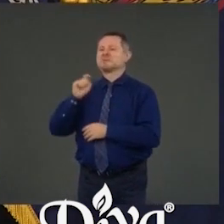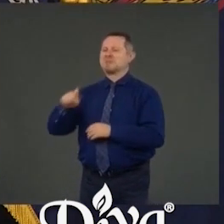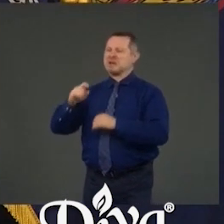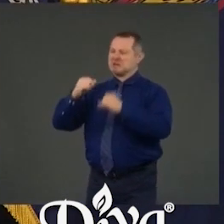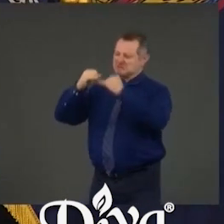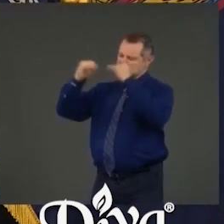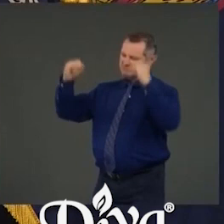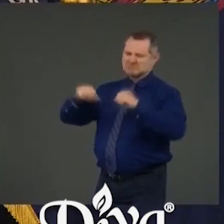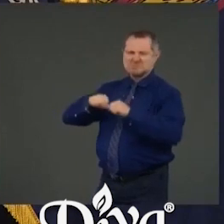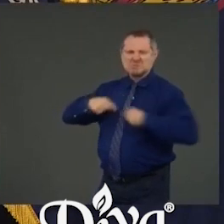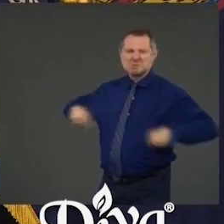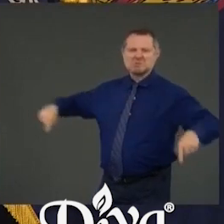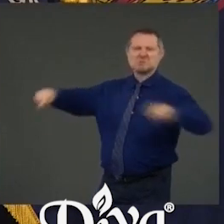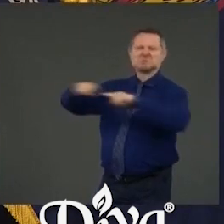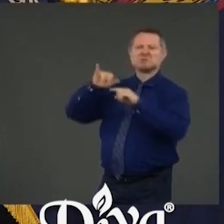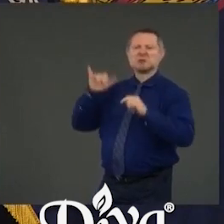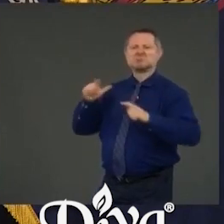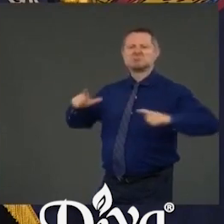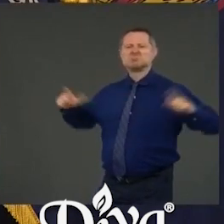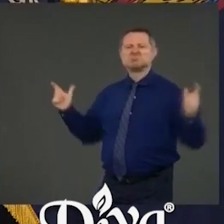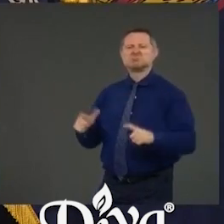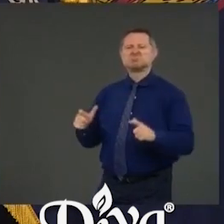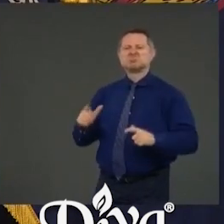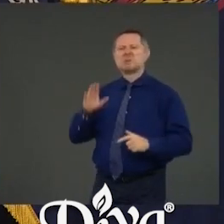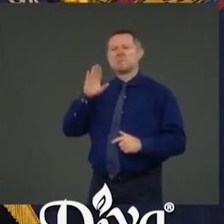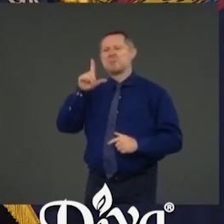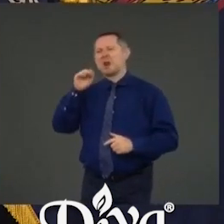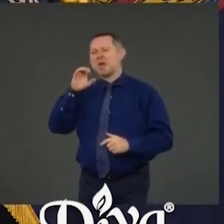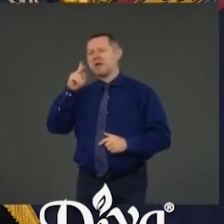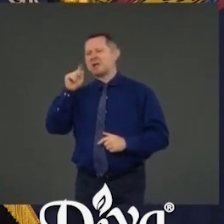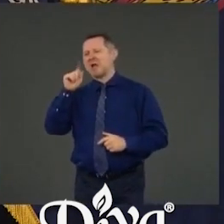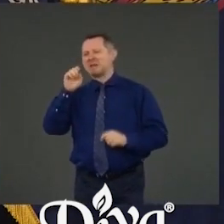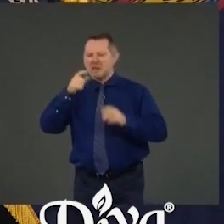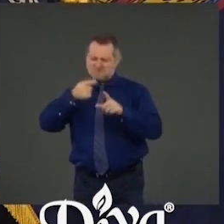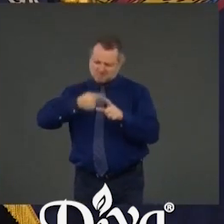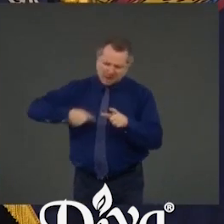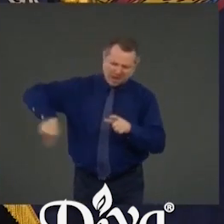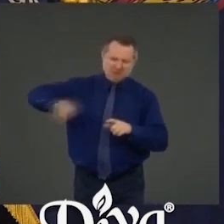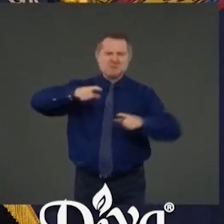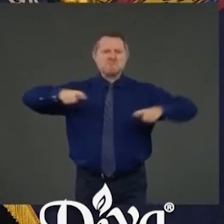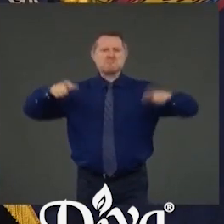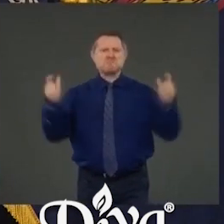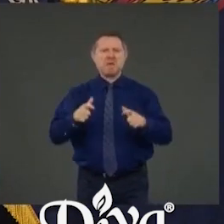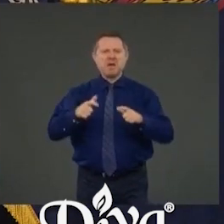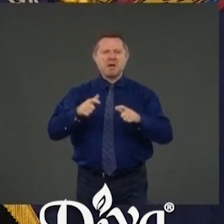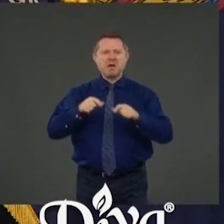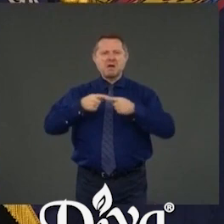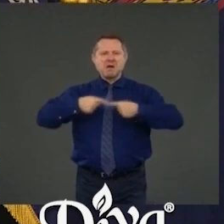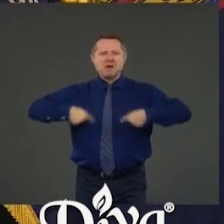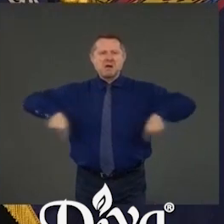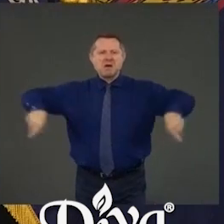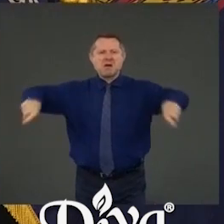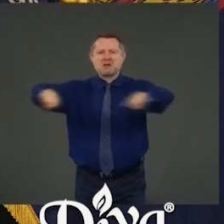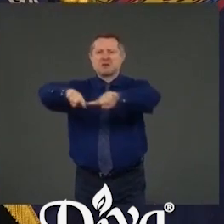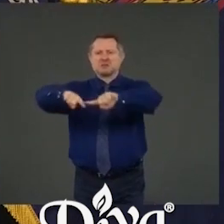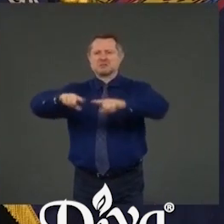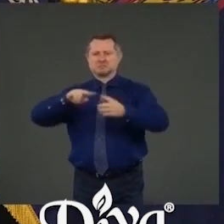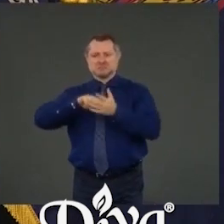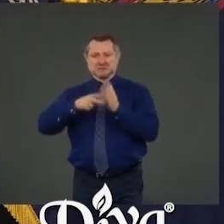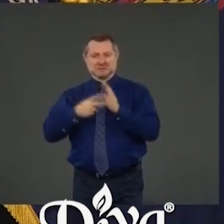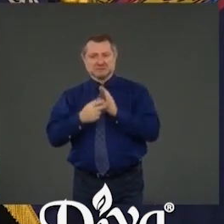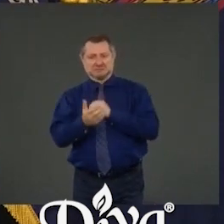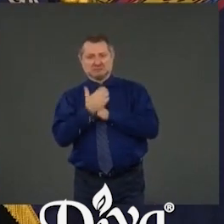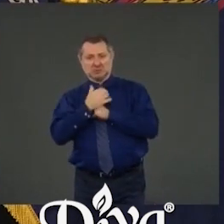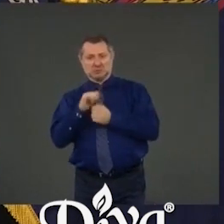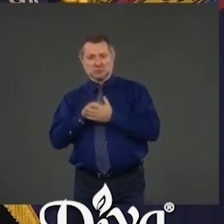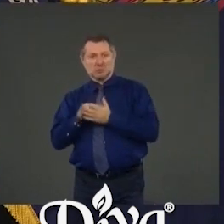start a civil war. That is, you cannot leave the state of New York. That's what the federal government was